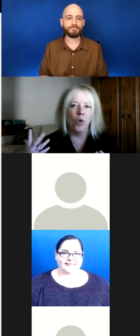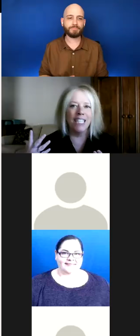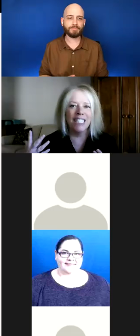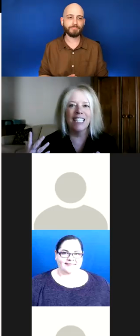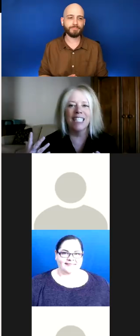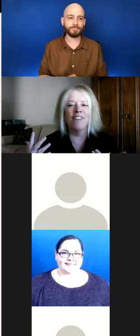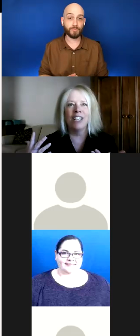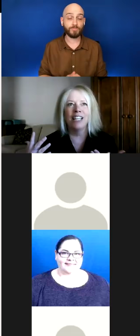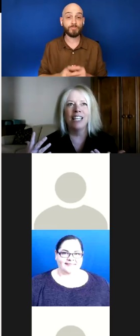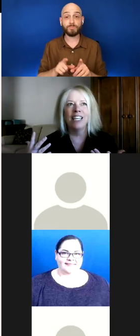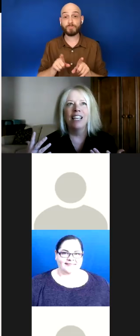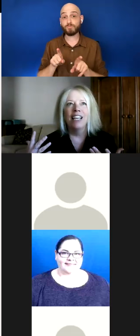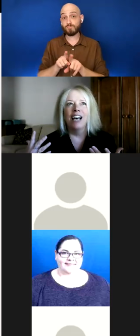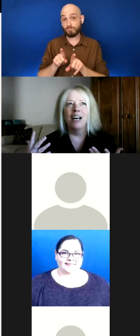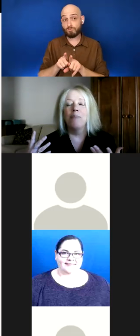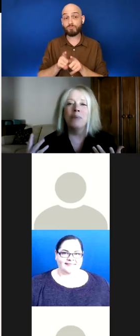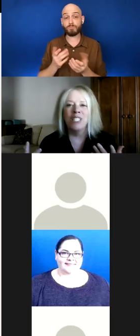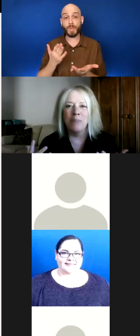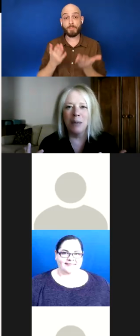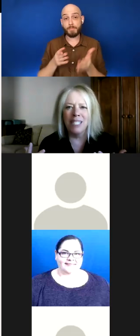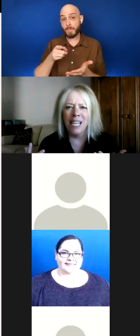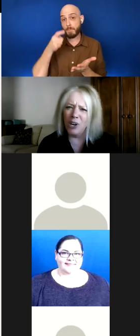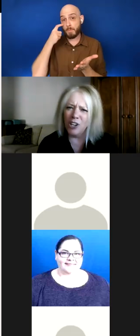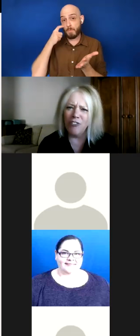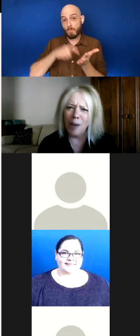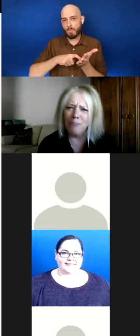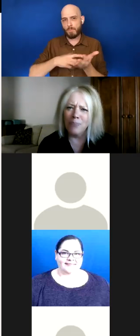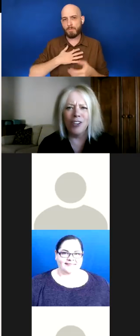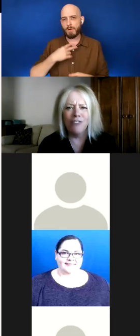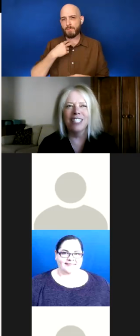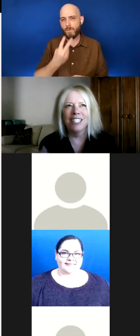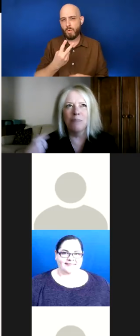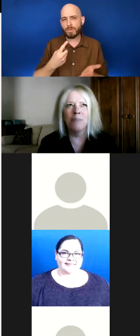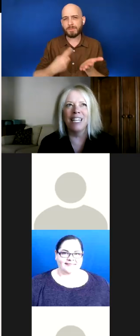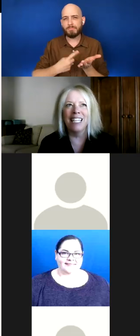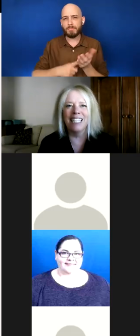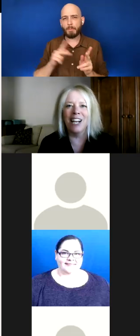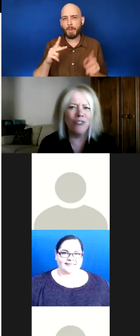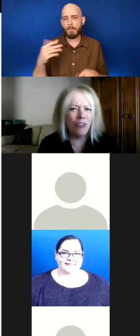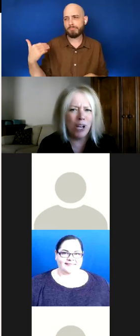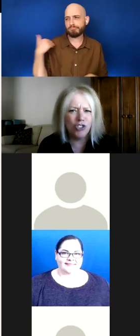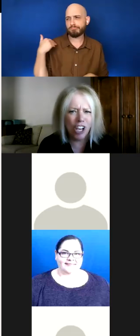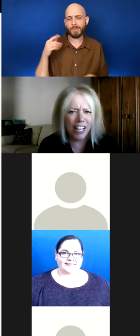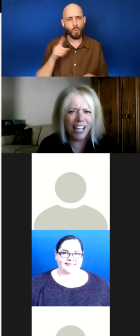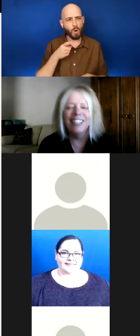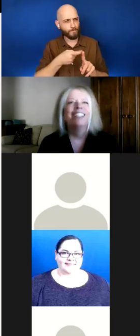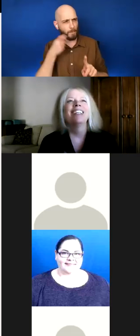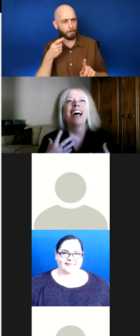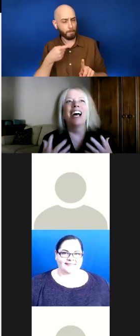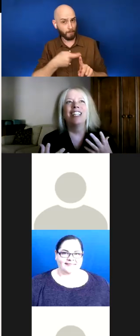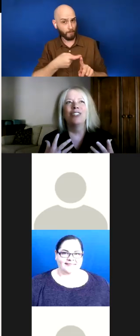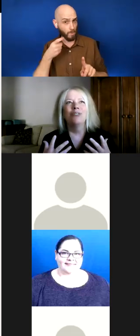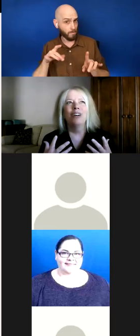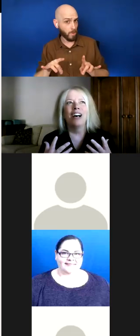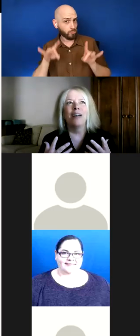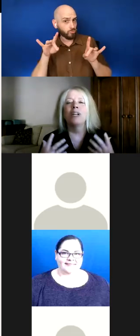of my voice. It's definitely, people will sometimes say, where are you from? Somebody said, are you from Australia?